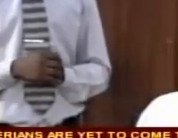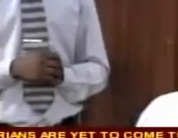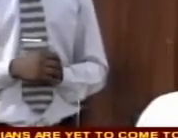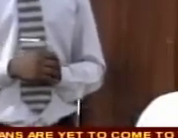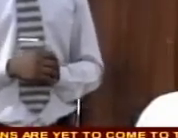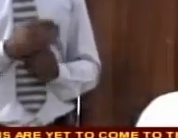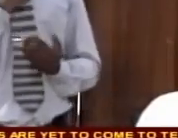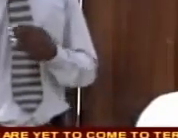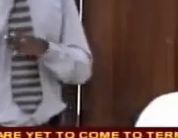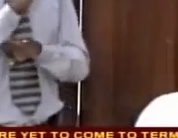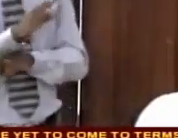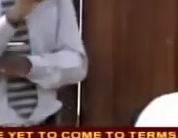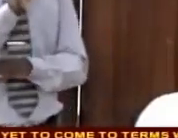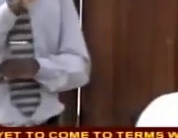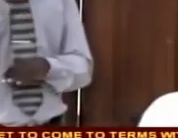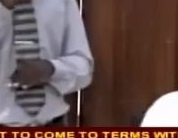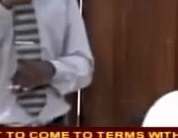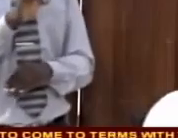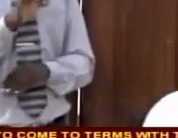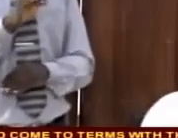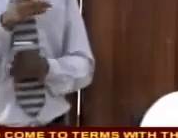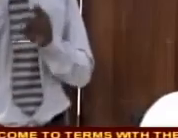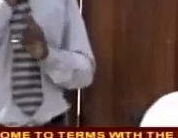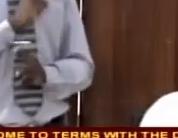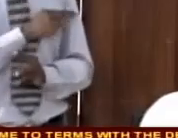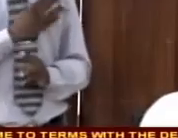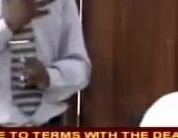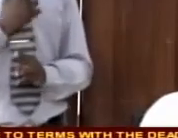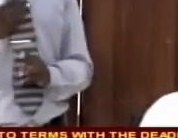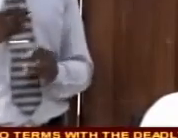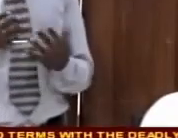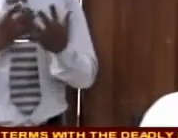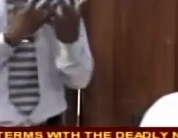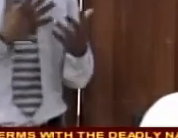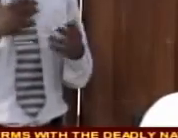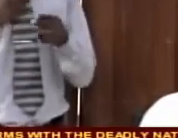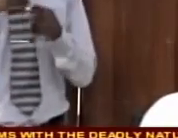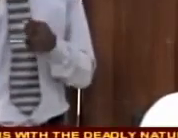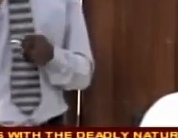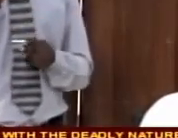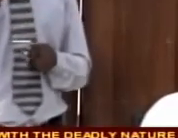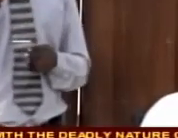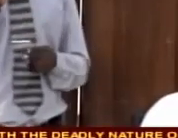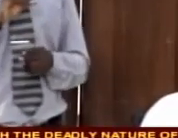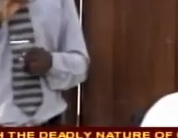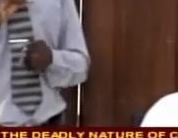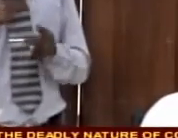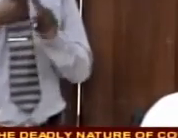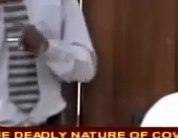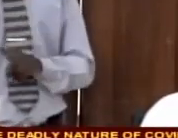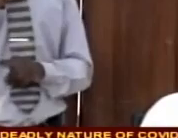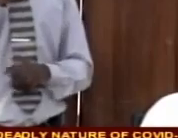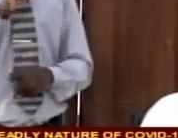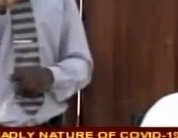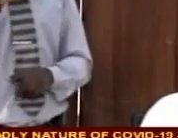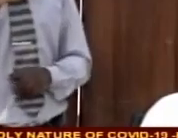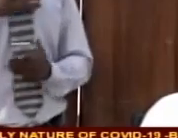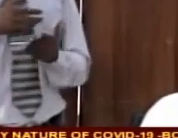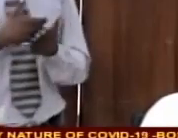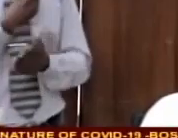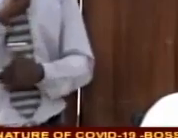Good evening, SGF, honorable ministers, and the DG and my colleagues. My name is Femi Akonde. I'm a reporter with TVC News.